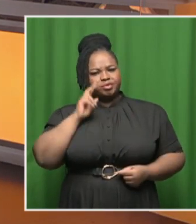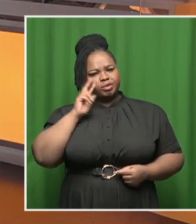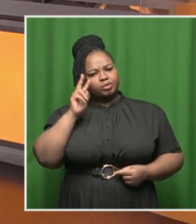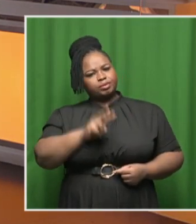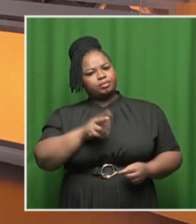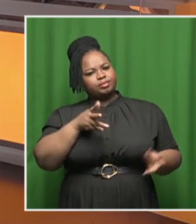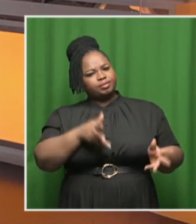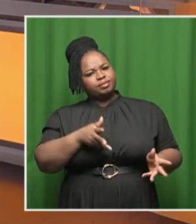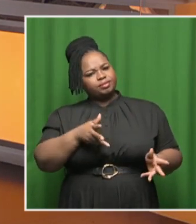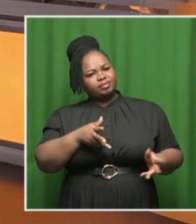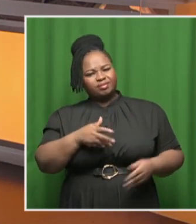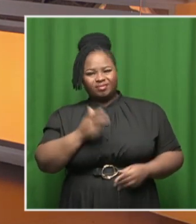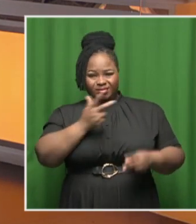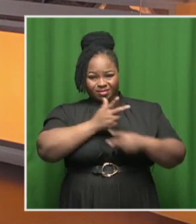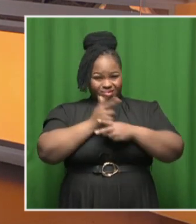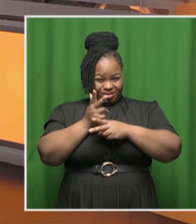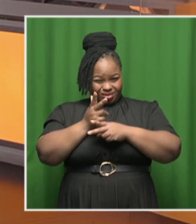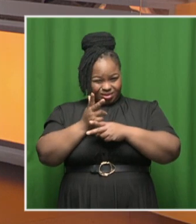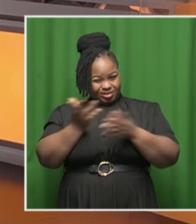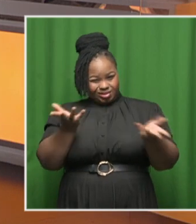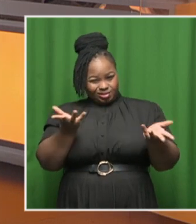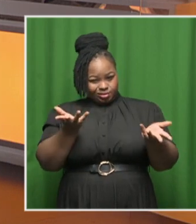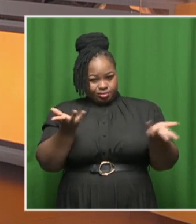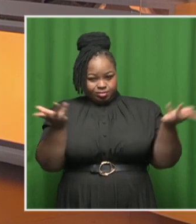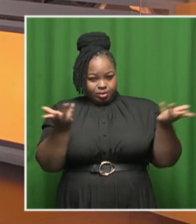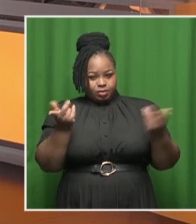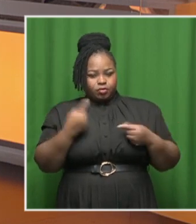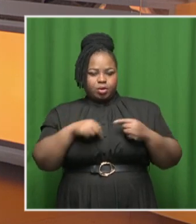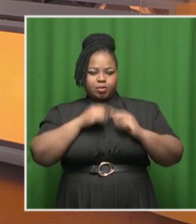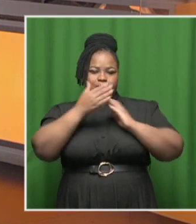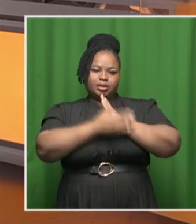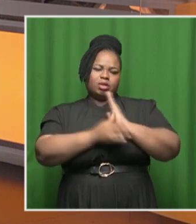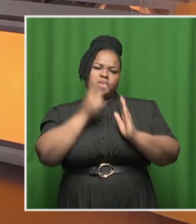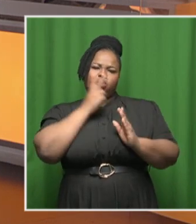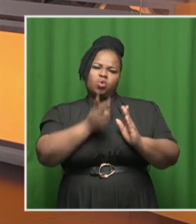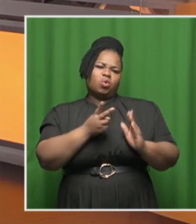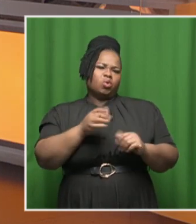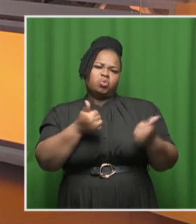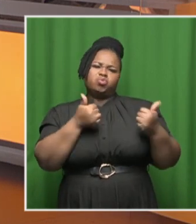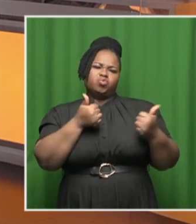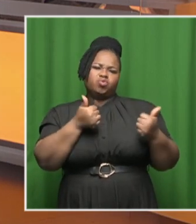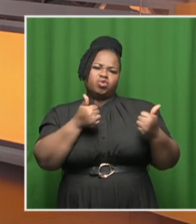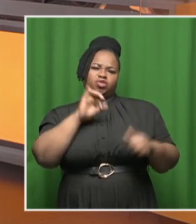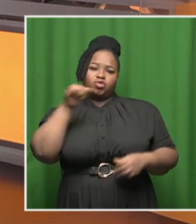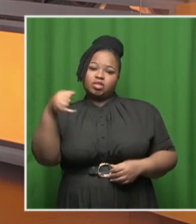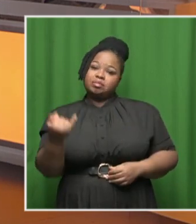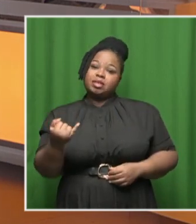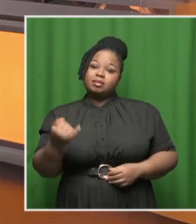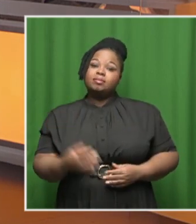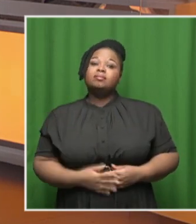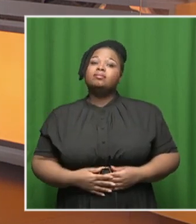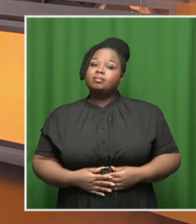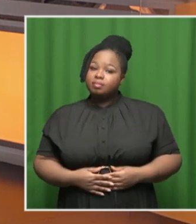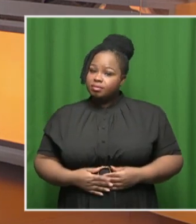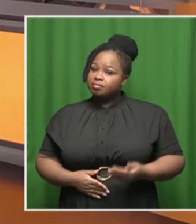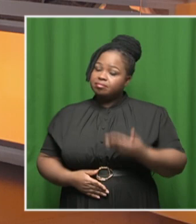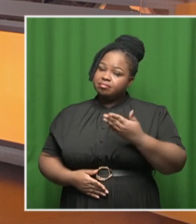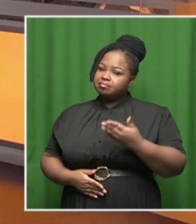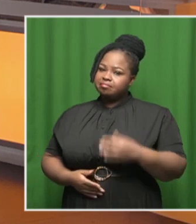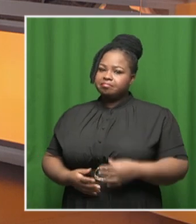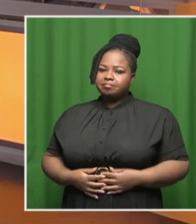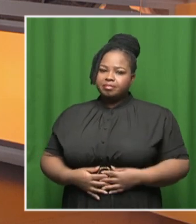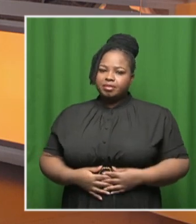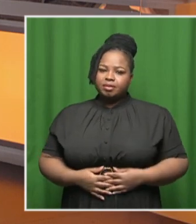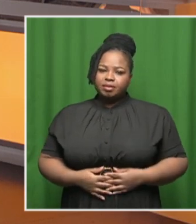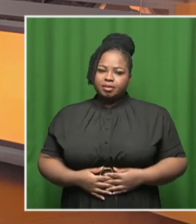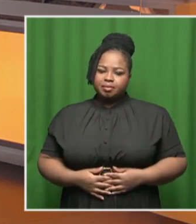here in studio with that cam that we have, at least from our side of town, it looks all good here in Johannesburg, but you have all the